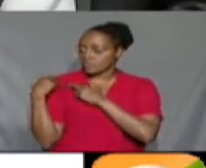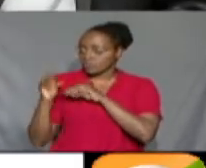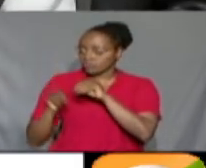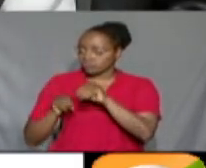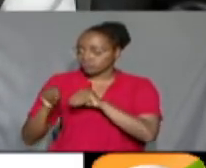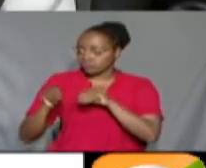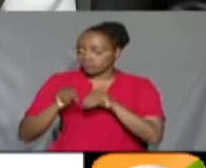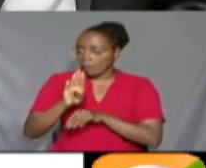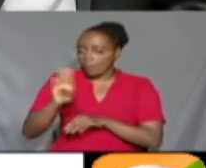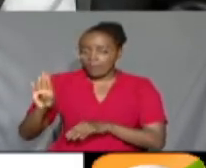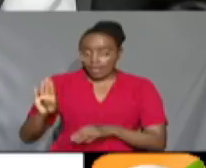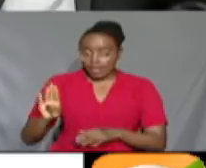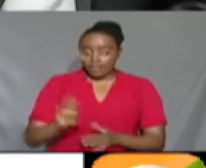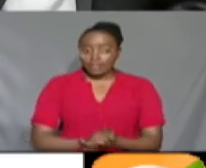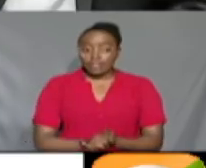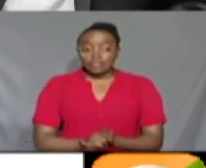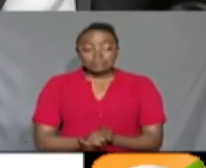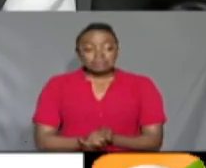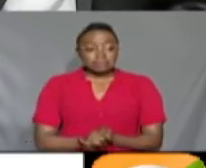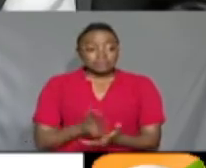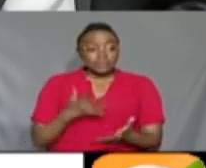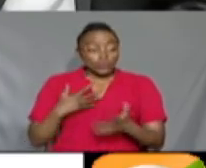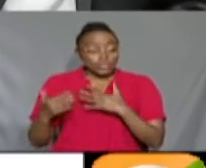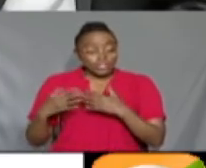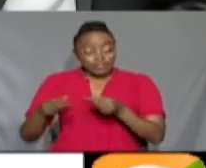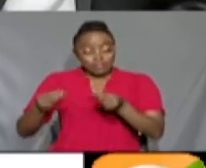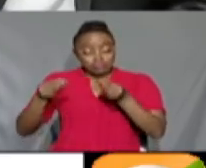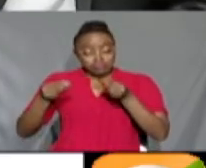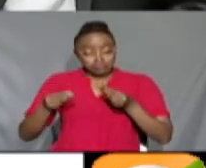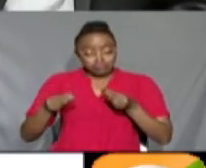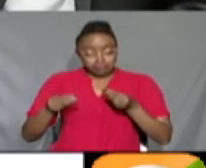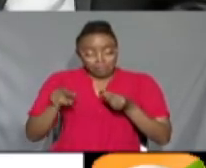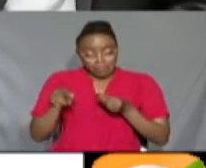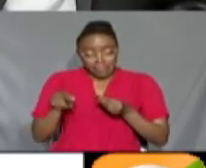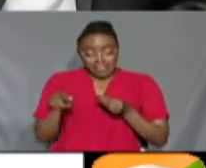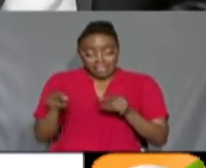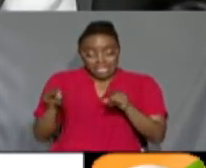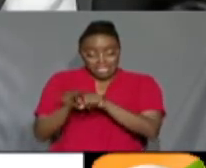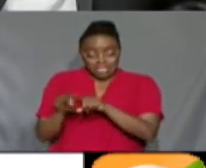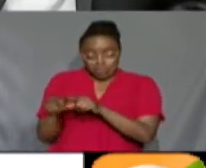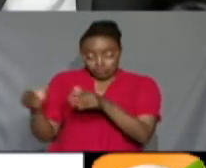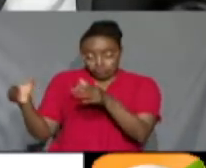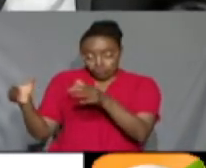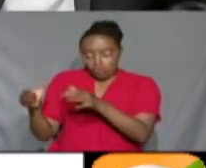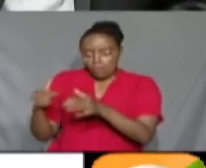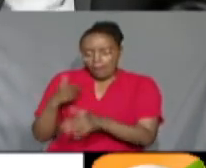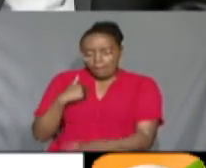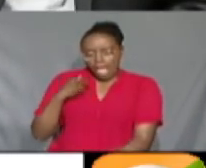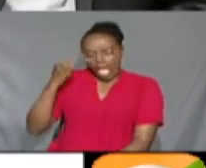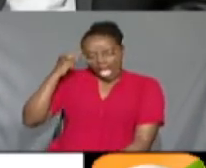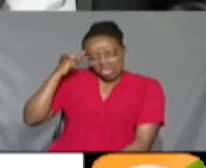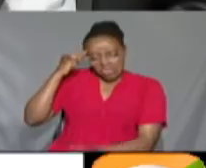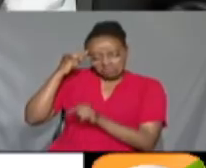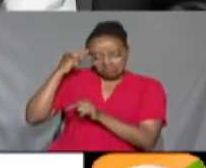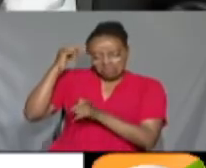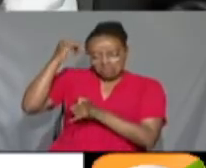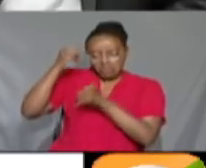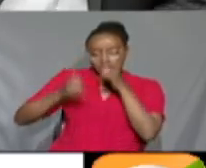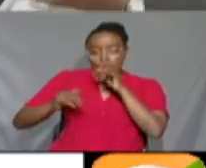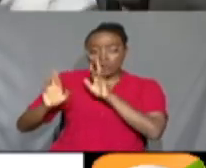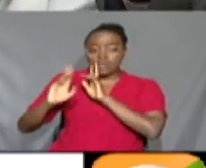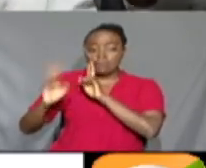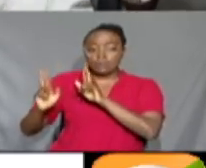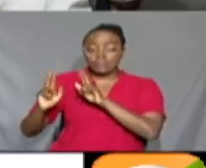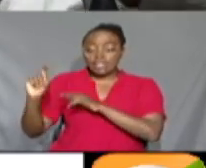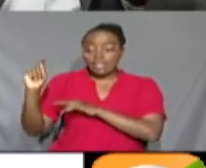Honorable Kioni, let Honorable Junet finish. So whatever they bring out this time, the same task force, I presume it should be the final report now that